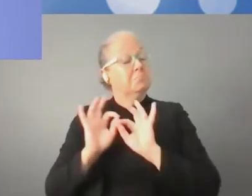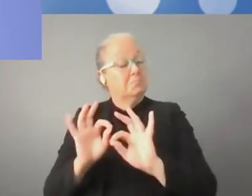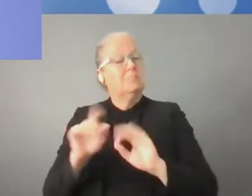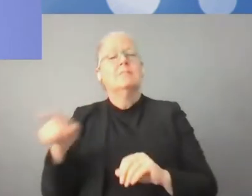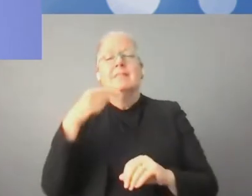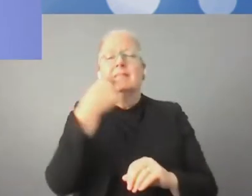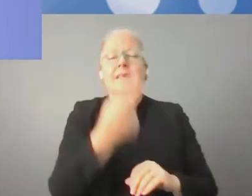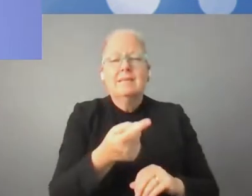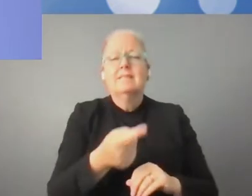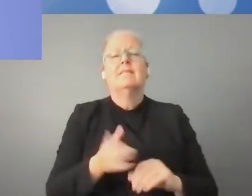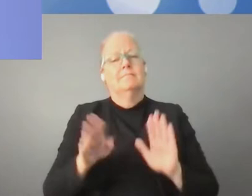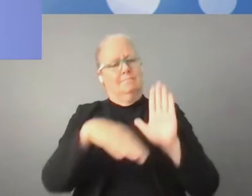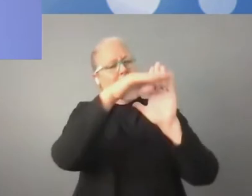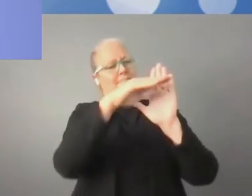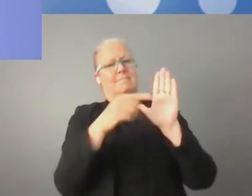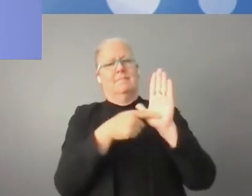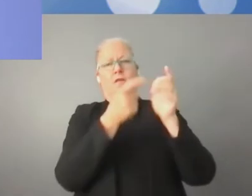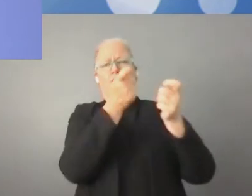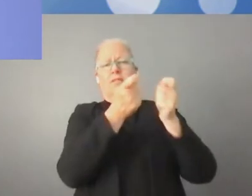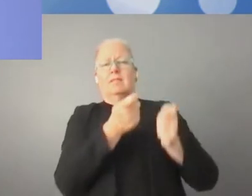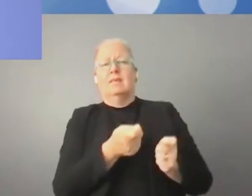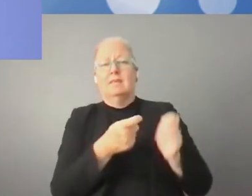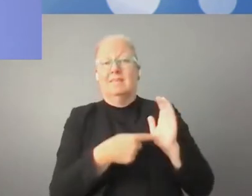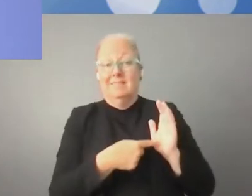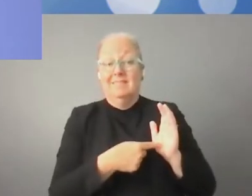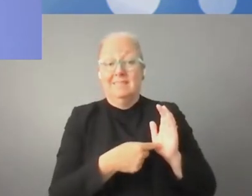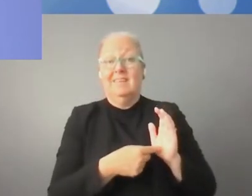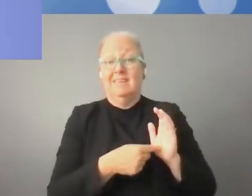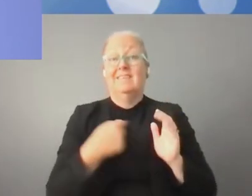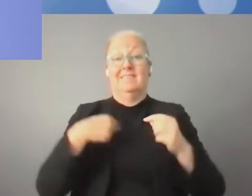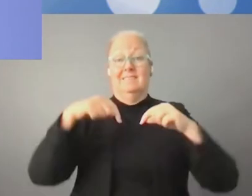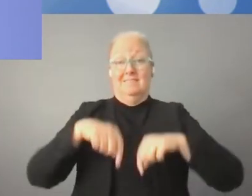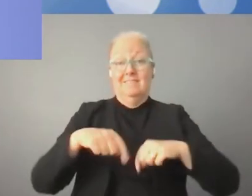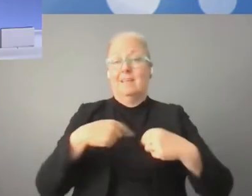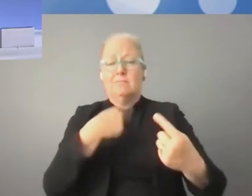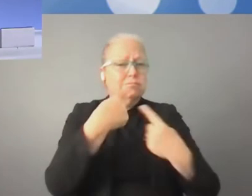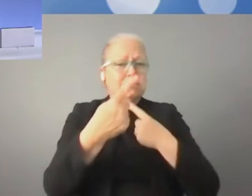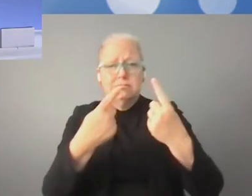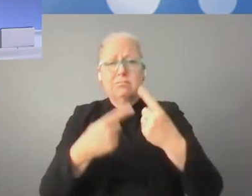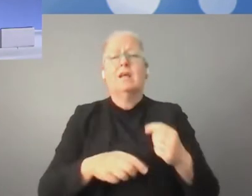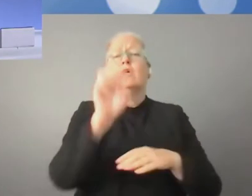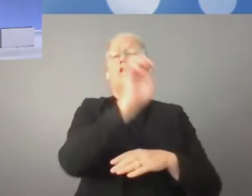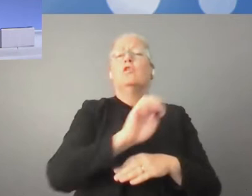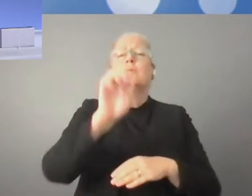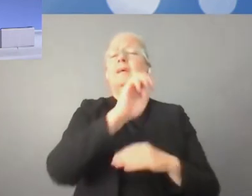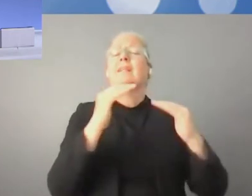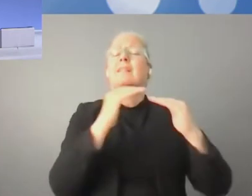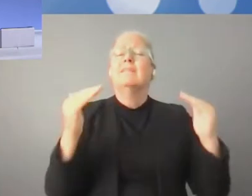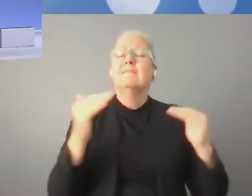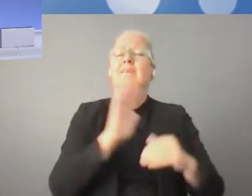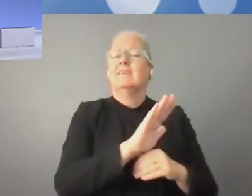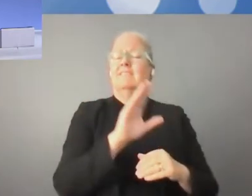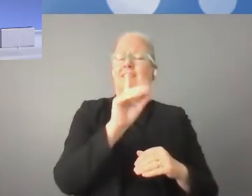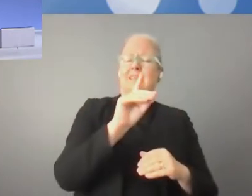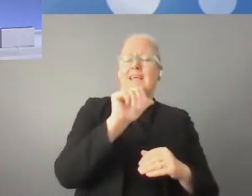regulation because we are just in front of discussing the regulations on the european level we have the acts like a dsa dma